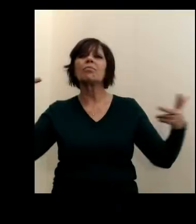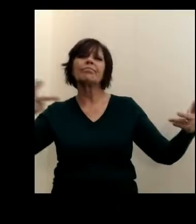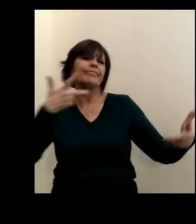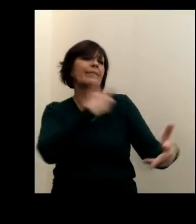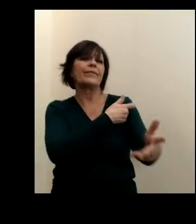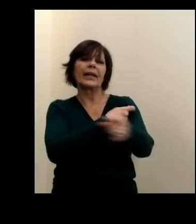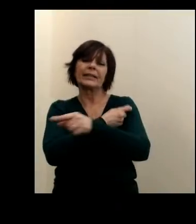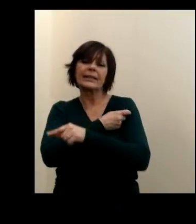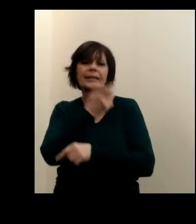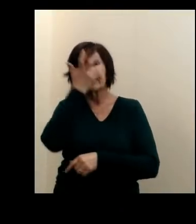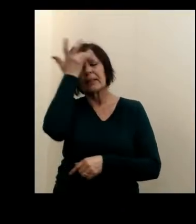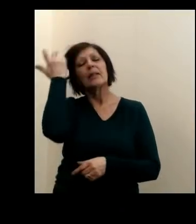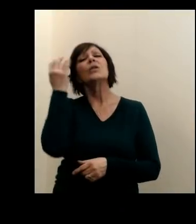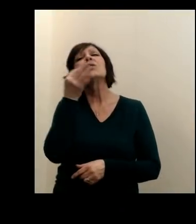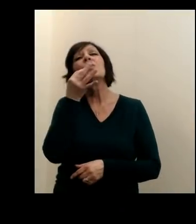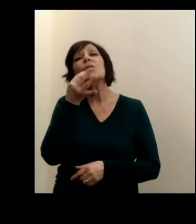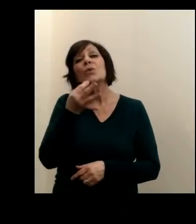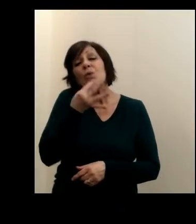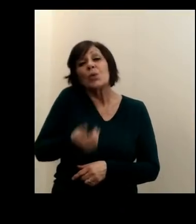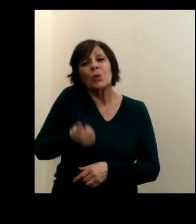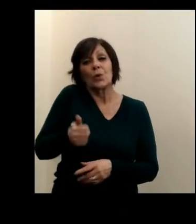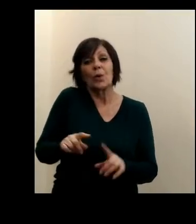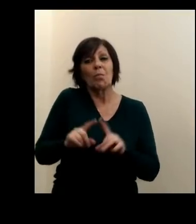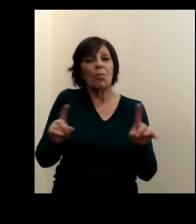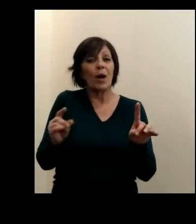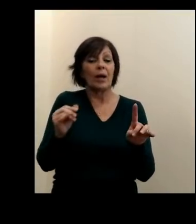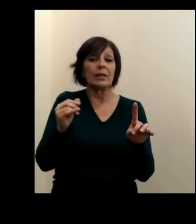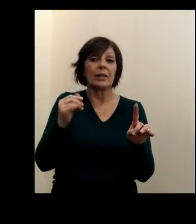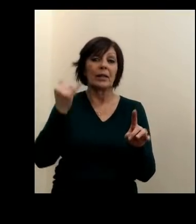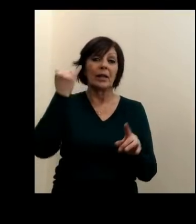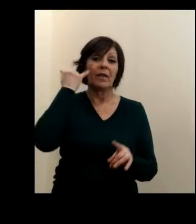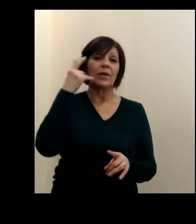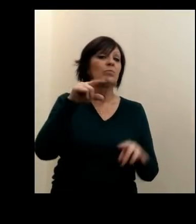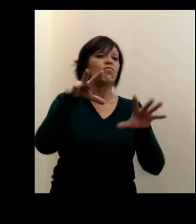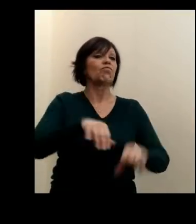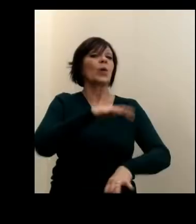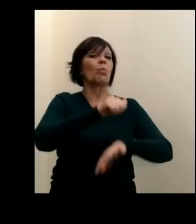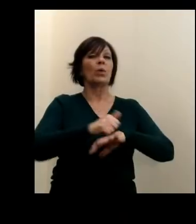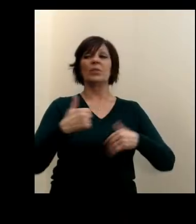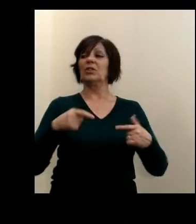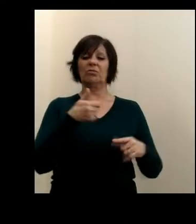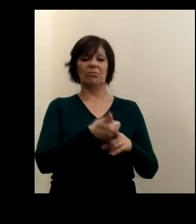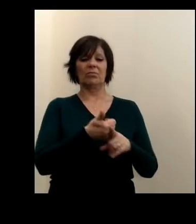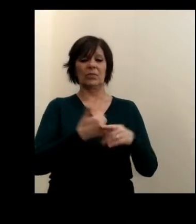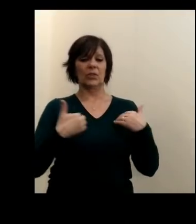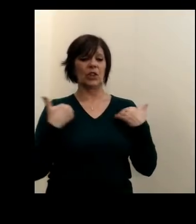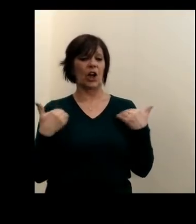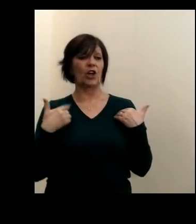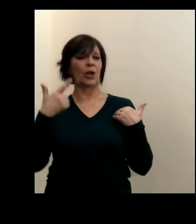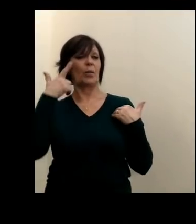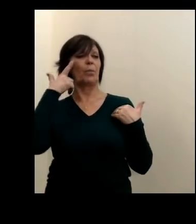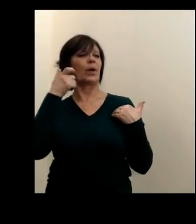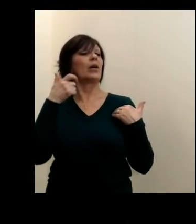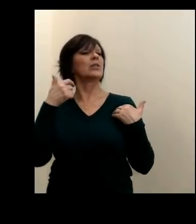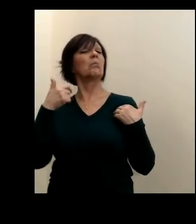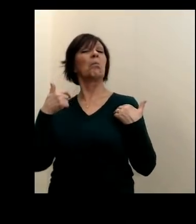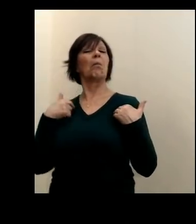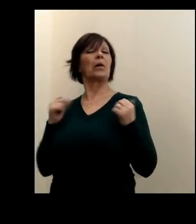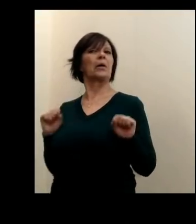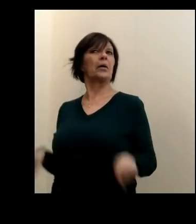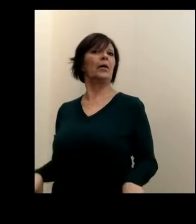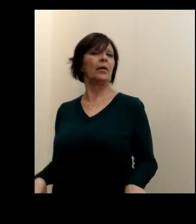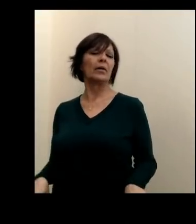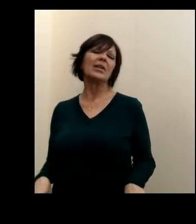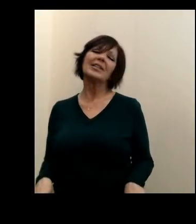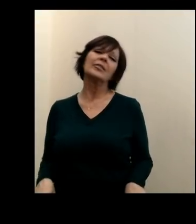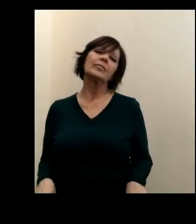centers, sooner. But for those who take up slots that are younger, that because your group qualifies,